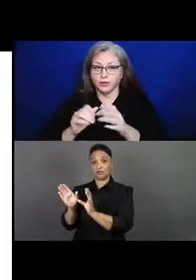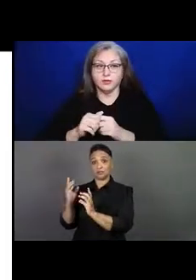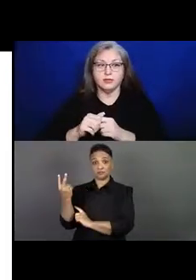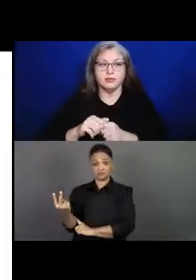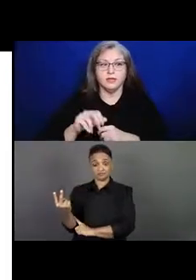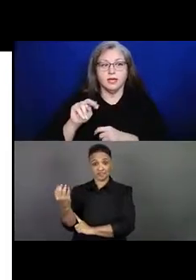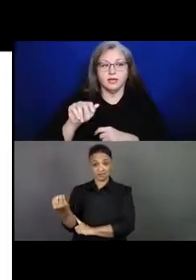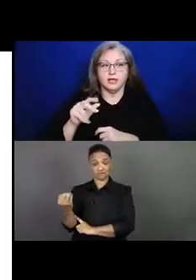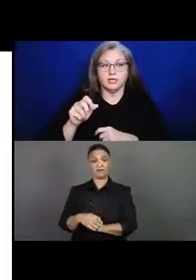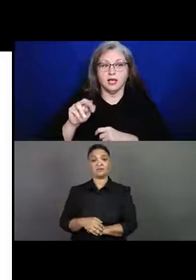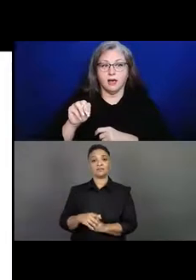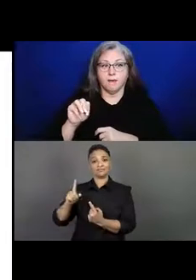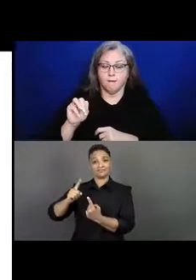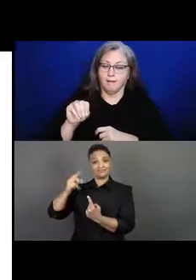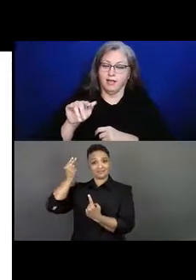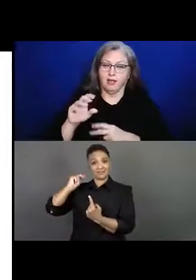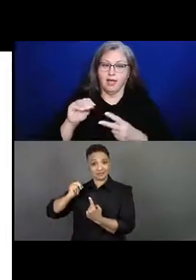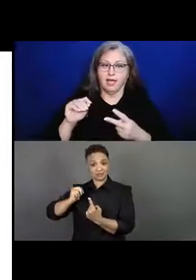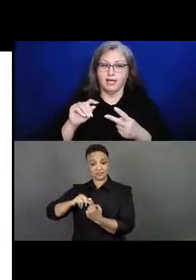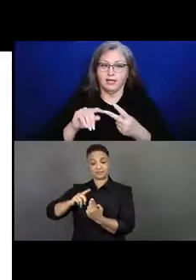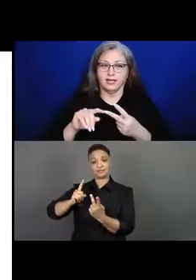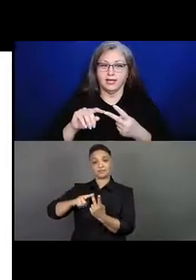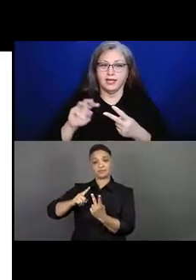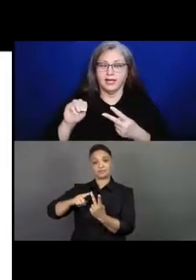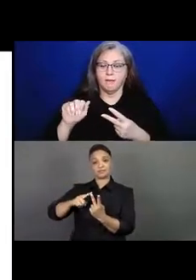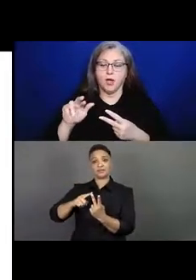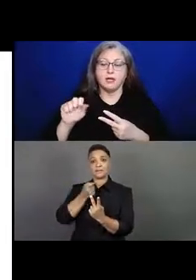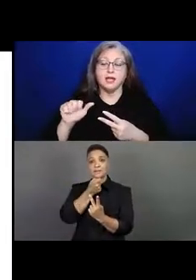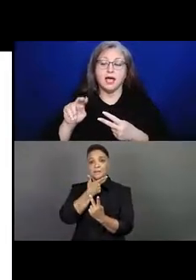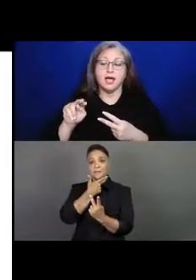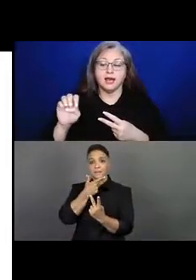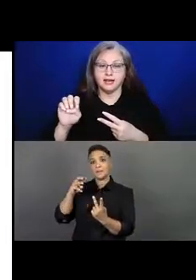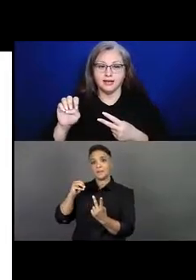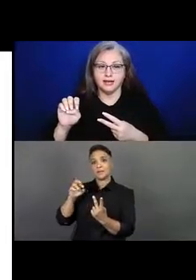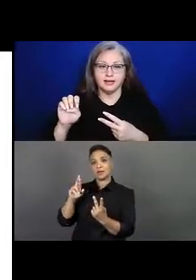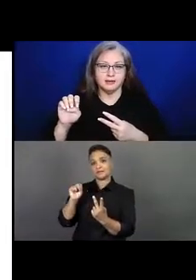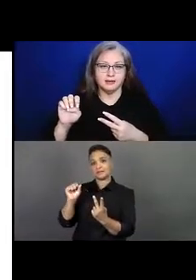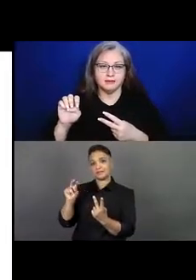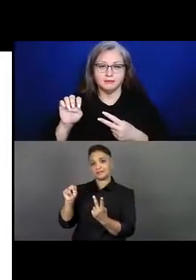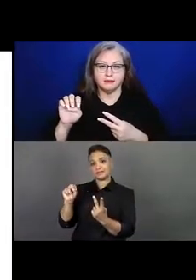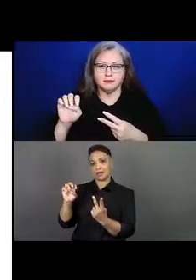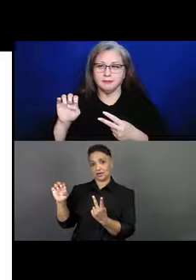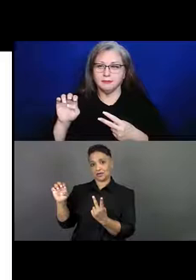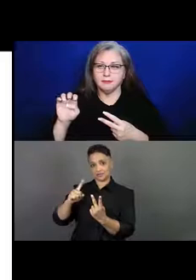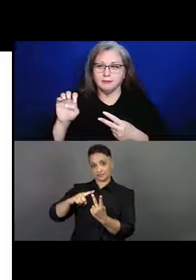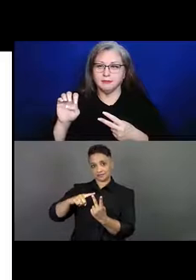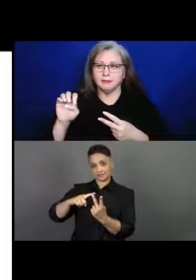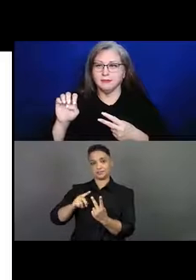Natasha Maligo, and Marsan Nietlin, a second